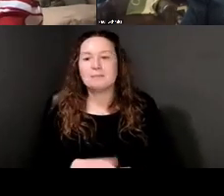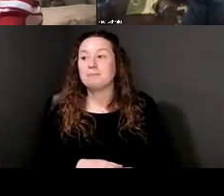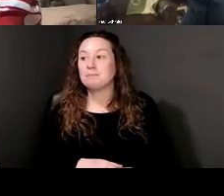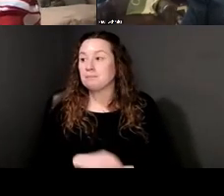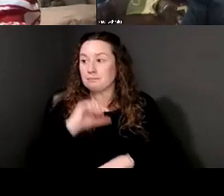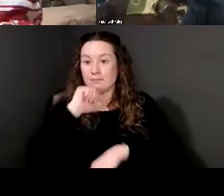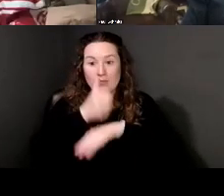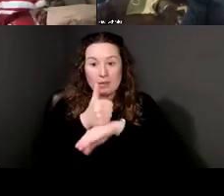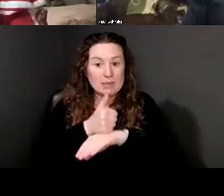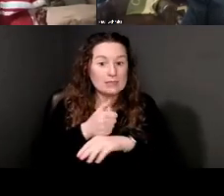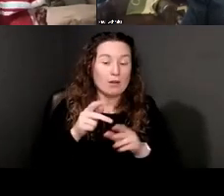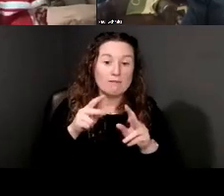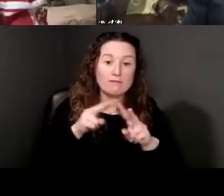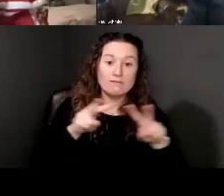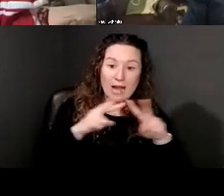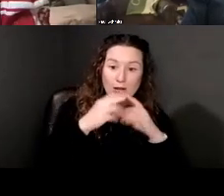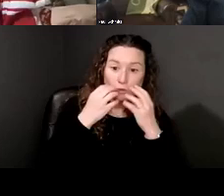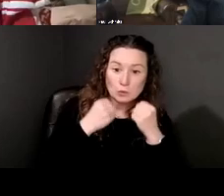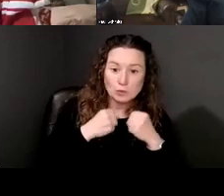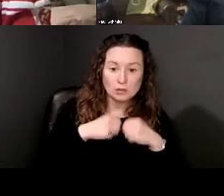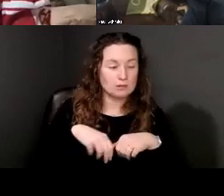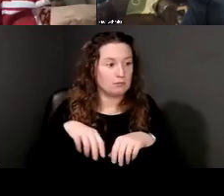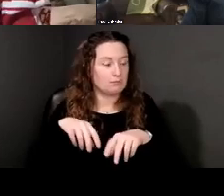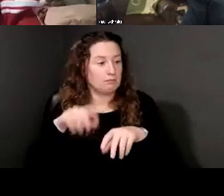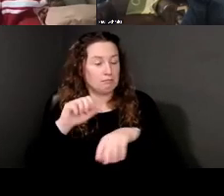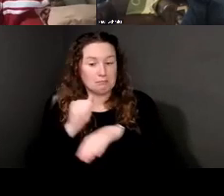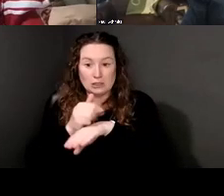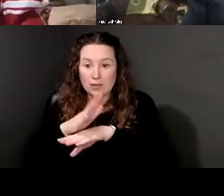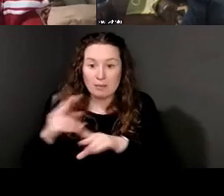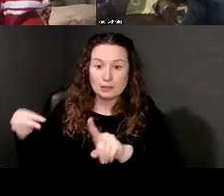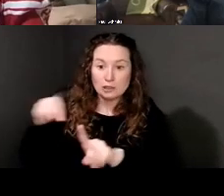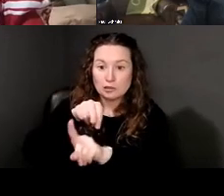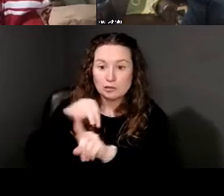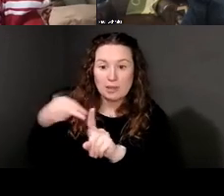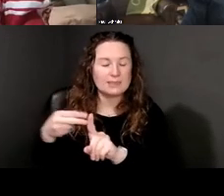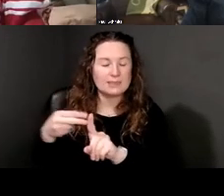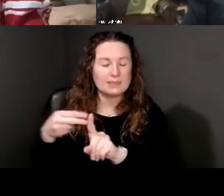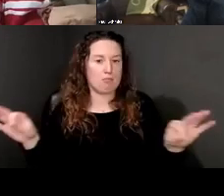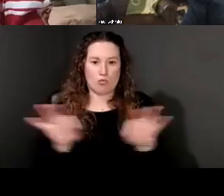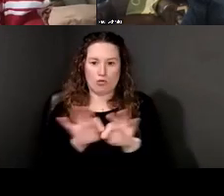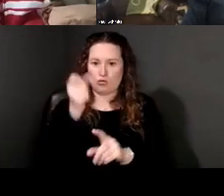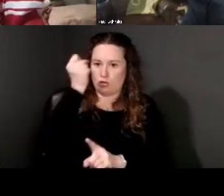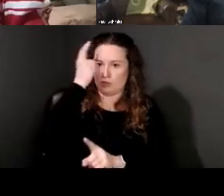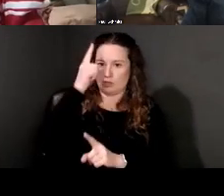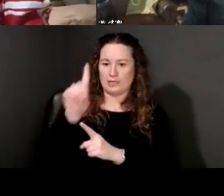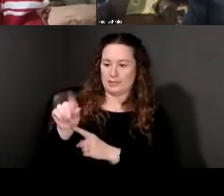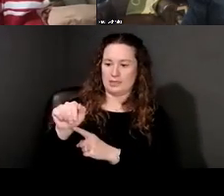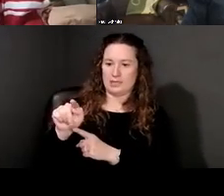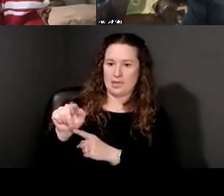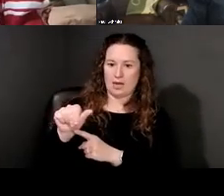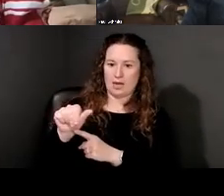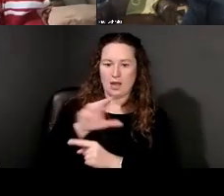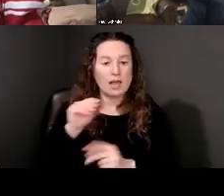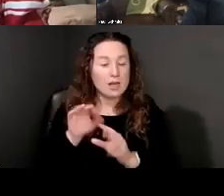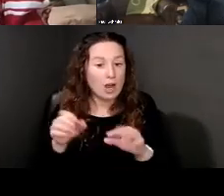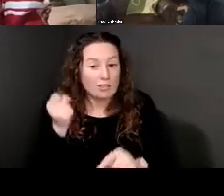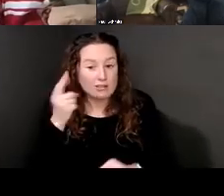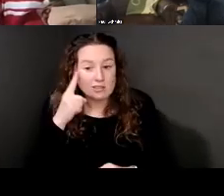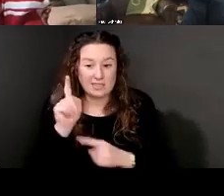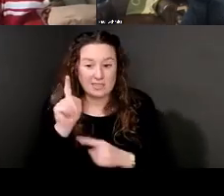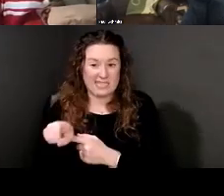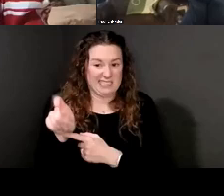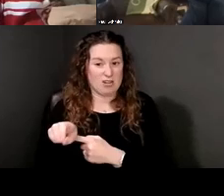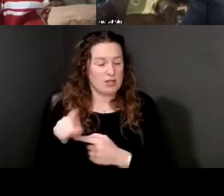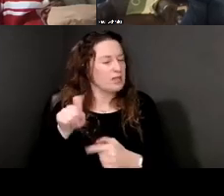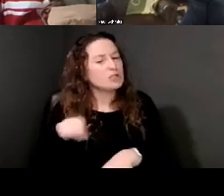or perspectives that they have, making sure they understand the data, the case, and the necessity of doing this work,